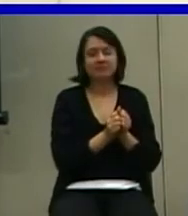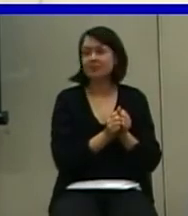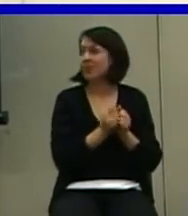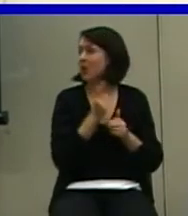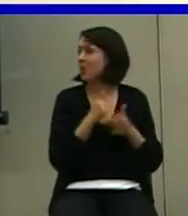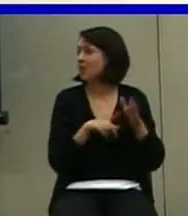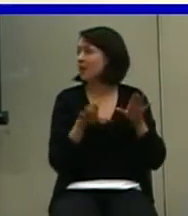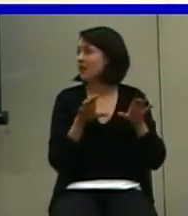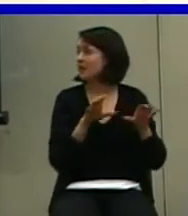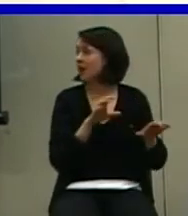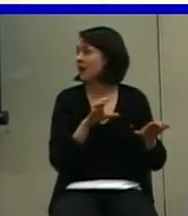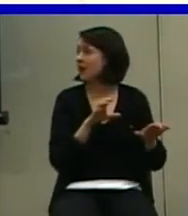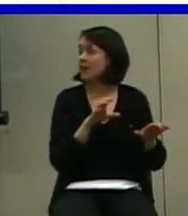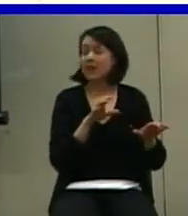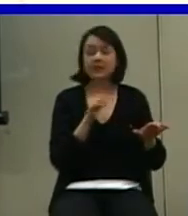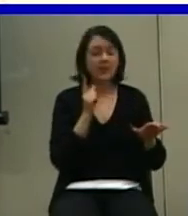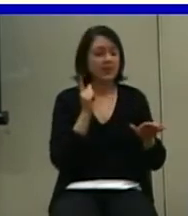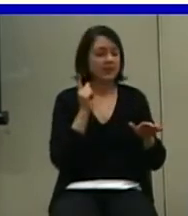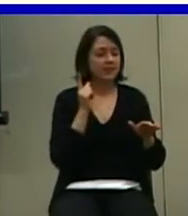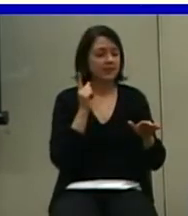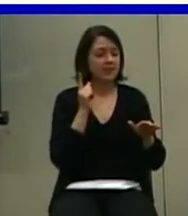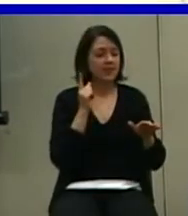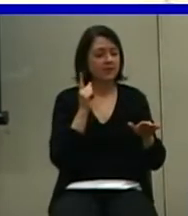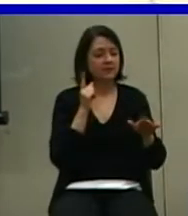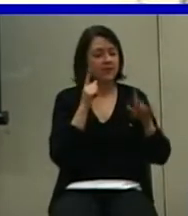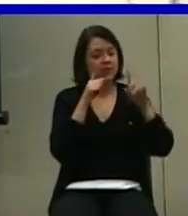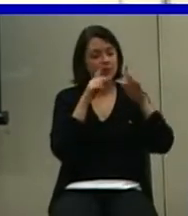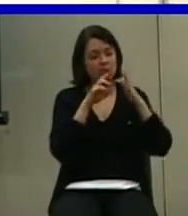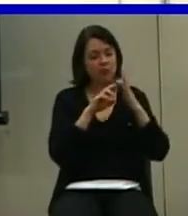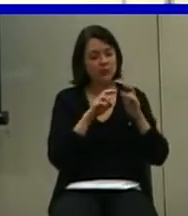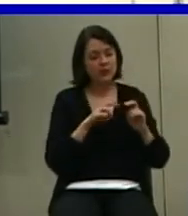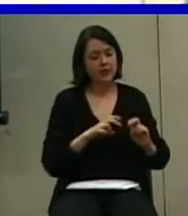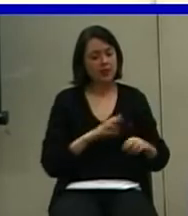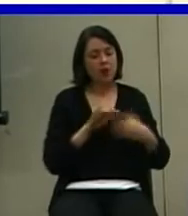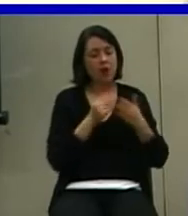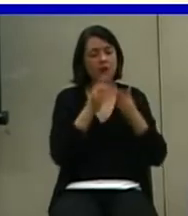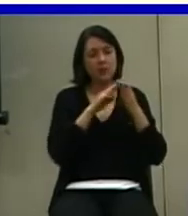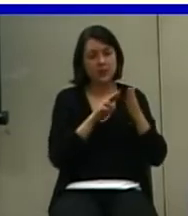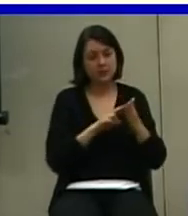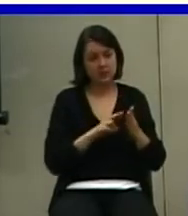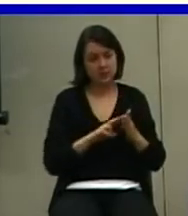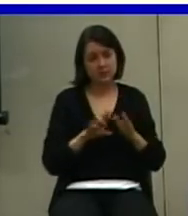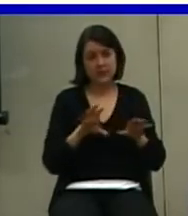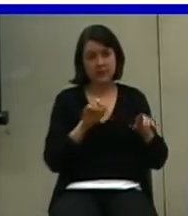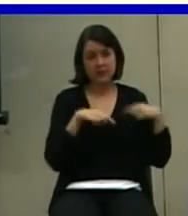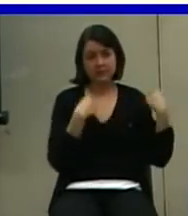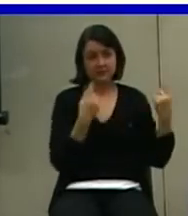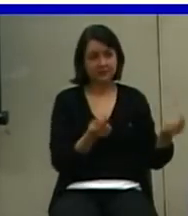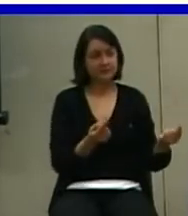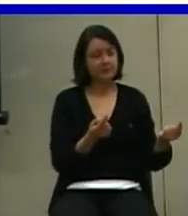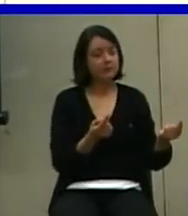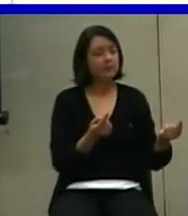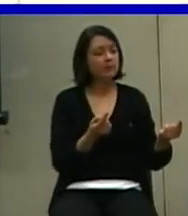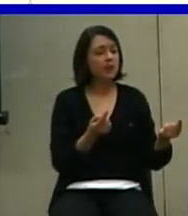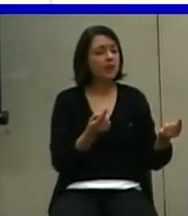What they've done is they've gone in and they've looked at all the research that's ever been done. And they've put it